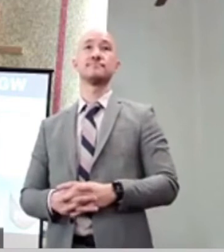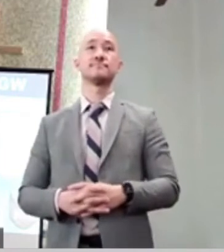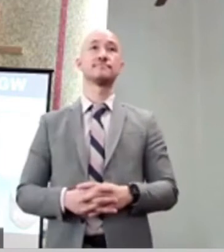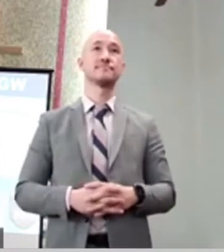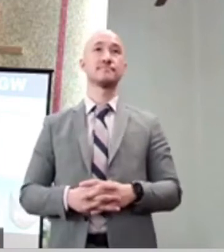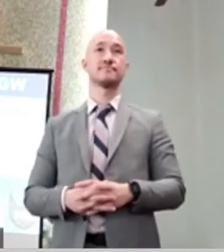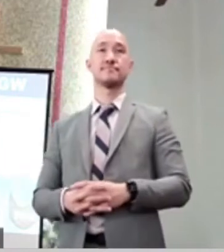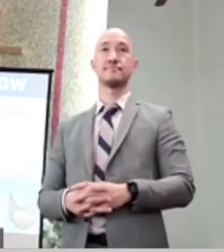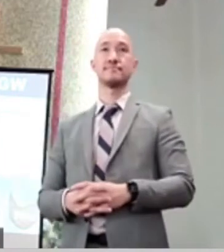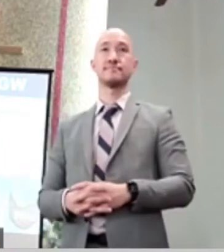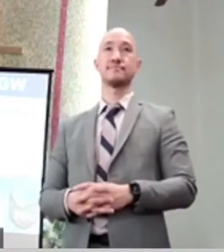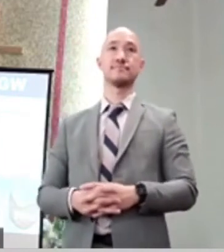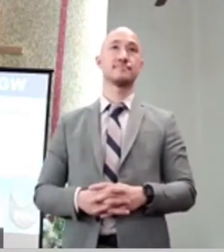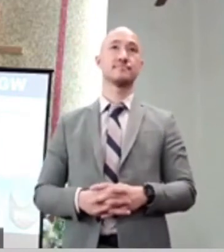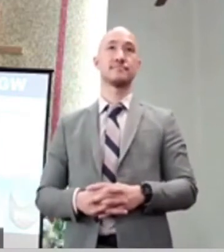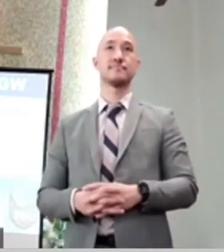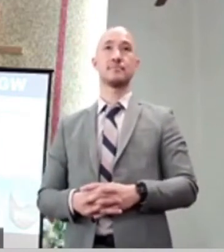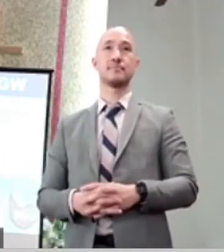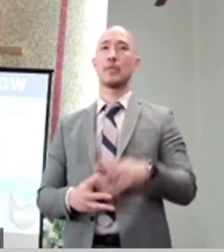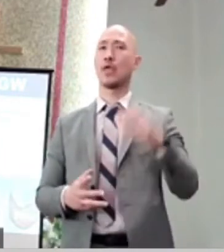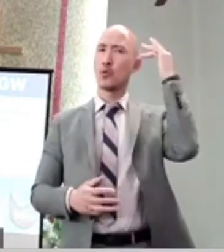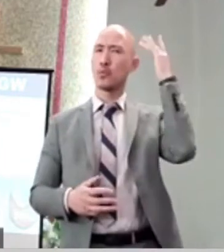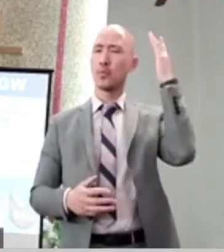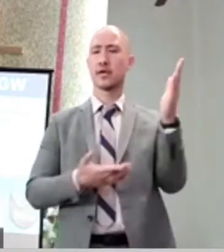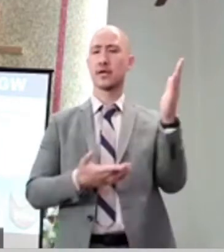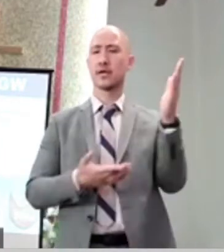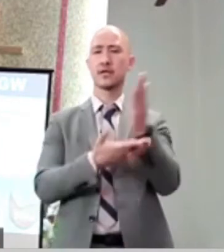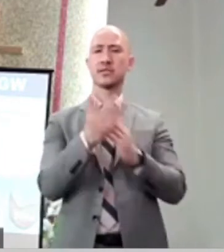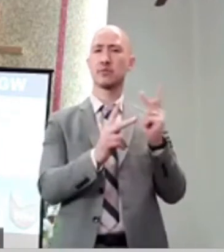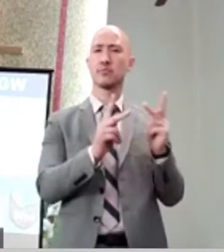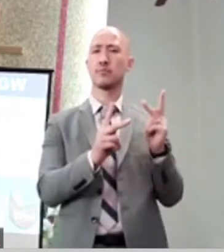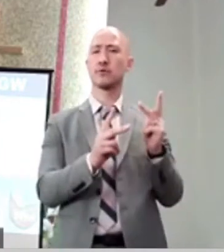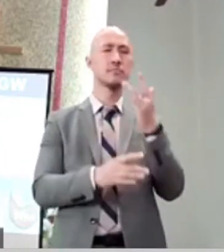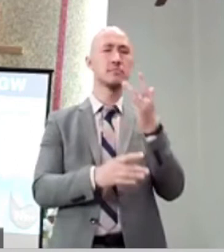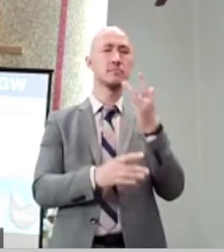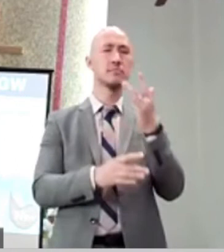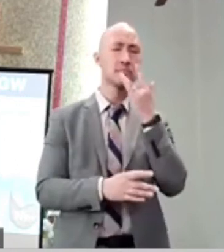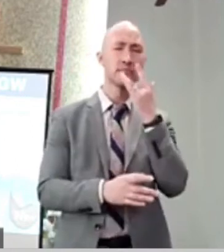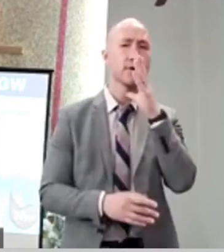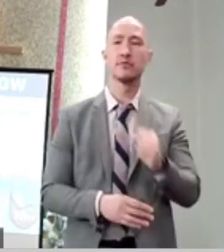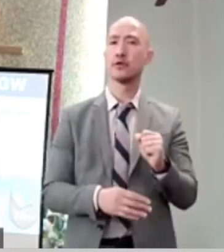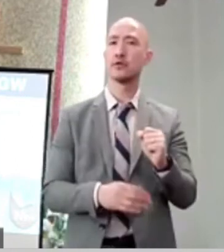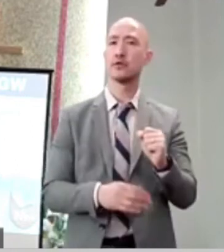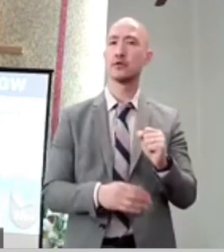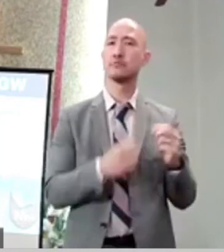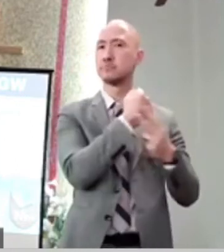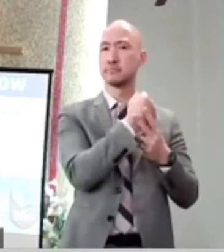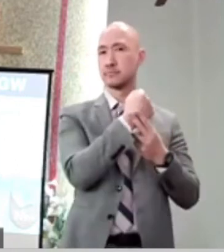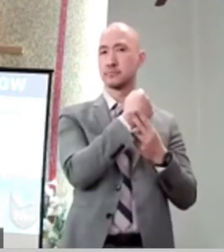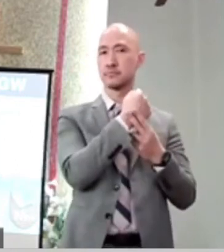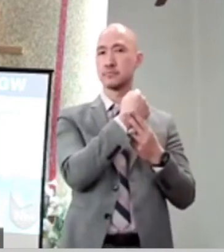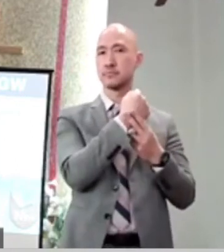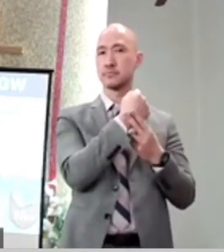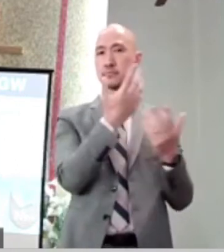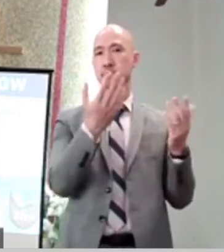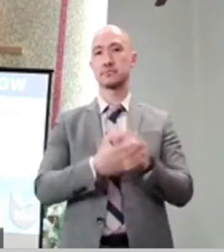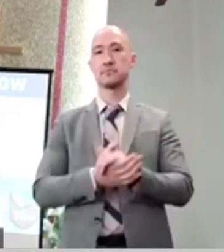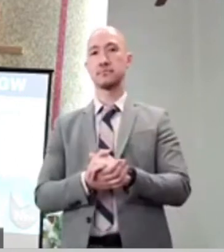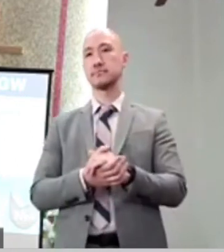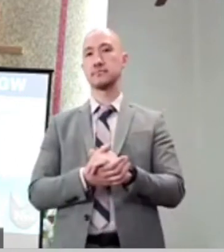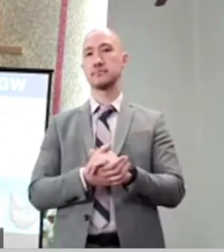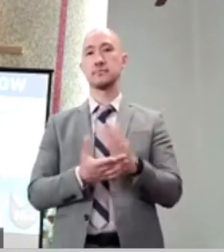better, is because many just seek the status quo, you know, or they want to go back. You know, we have